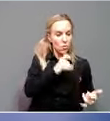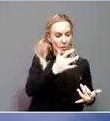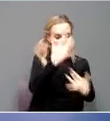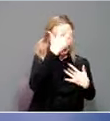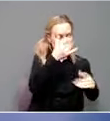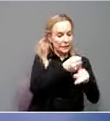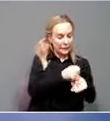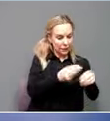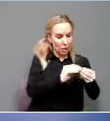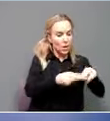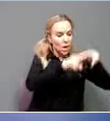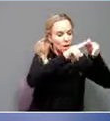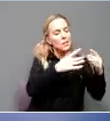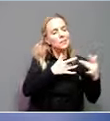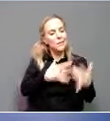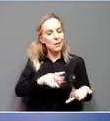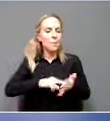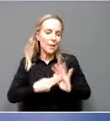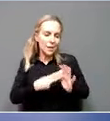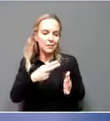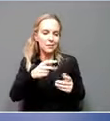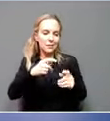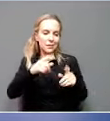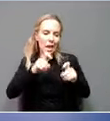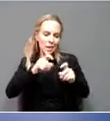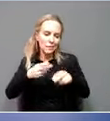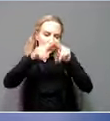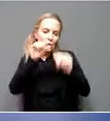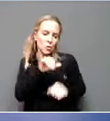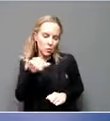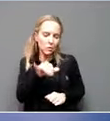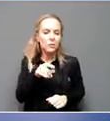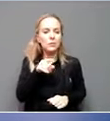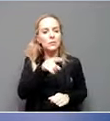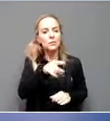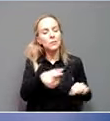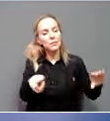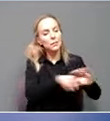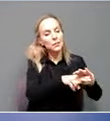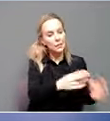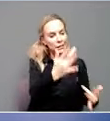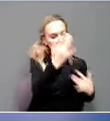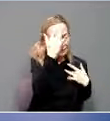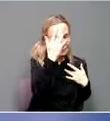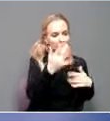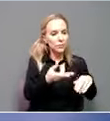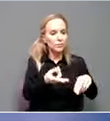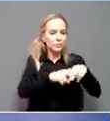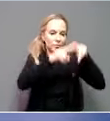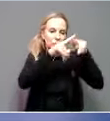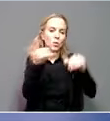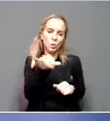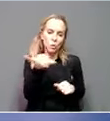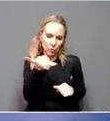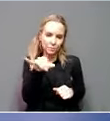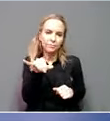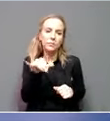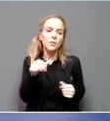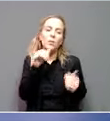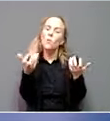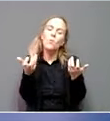very least, we're in a plateau, possibly in an increase. Hospitalizations are ticking up. We do not want to see